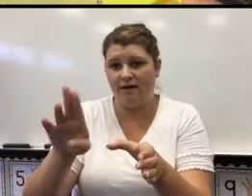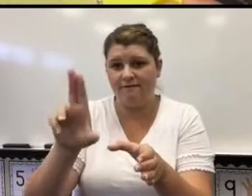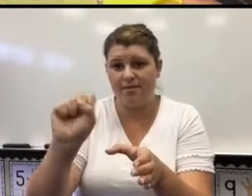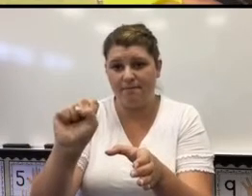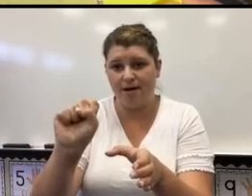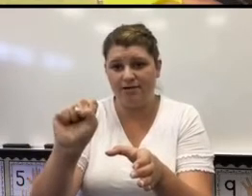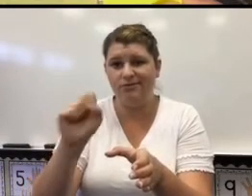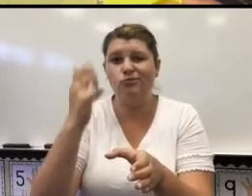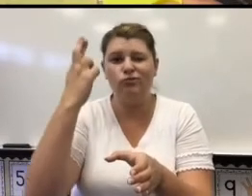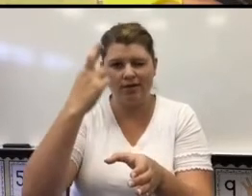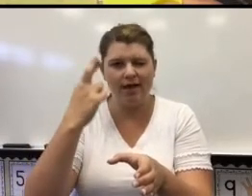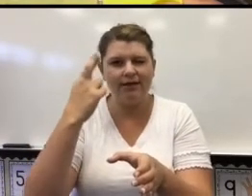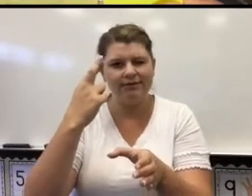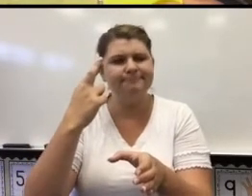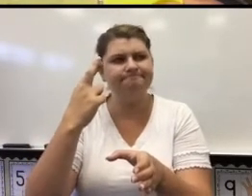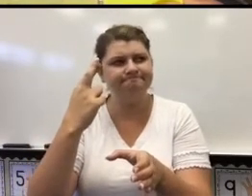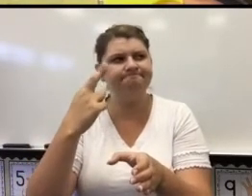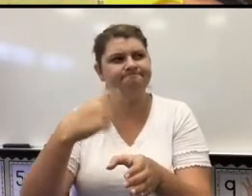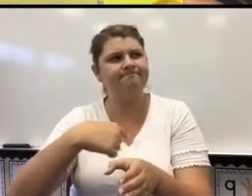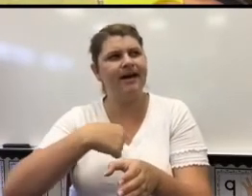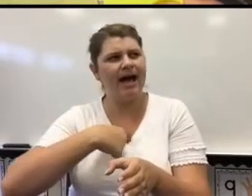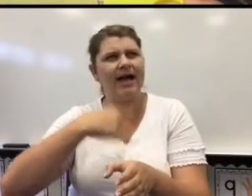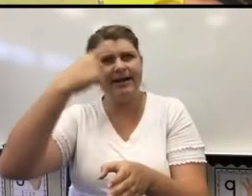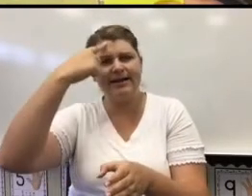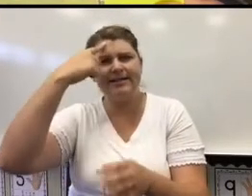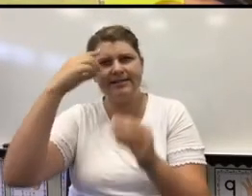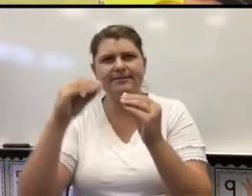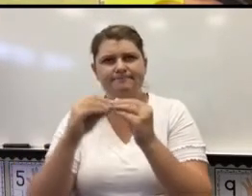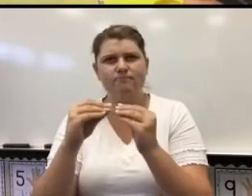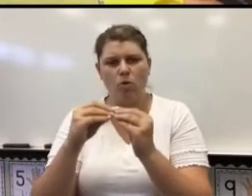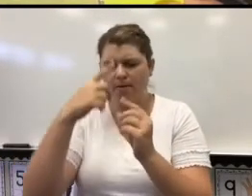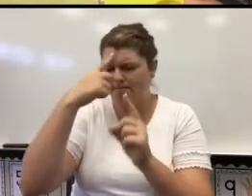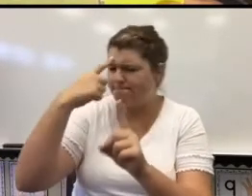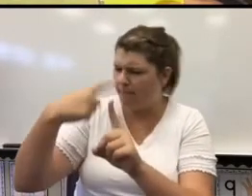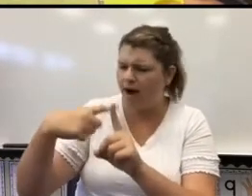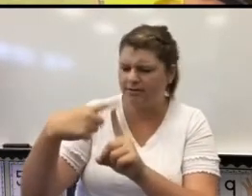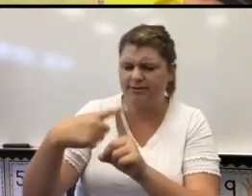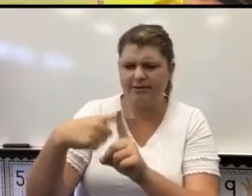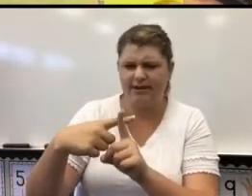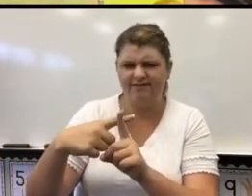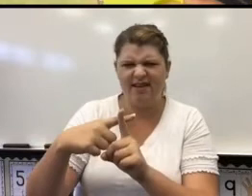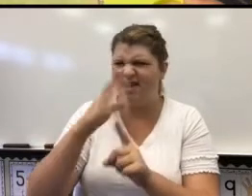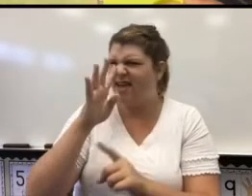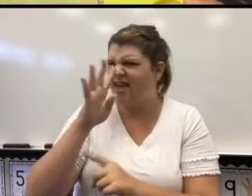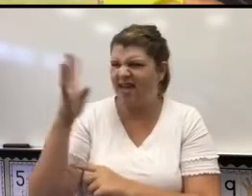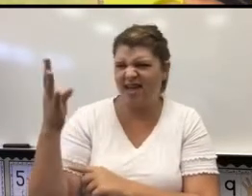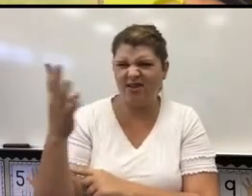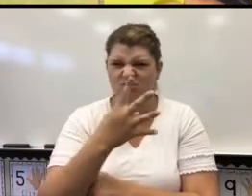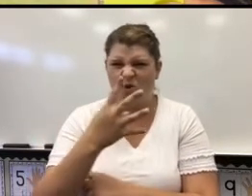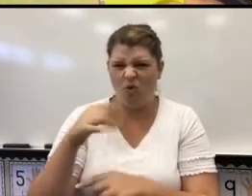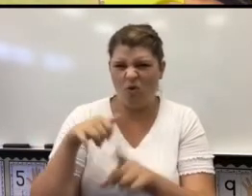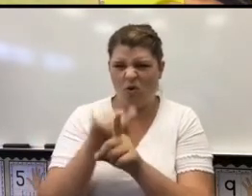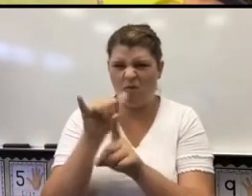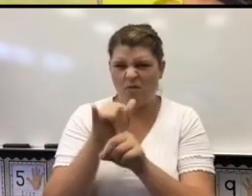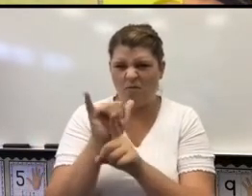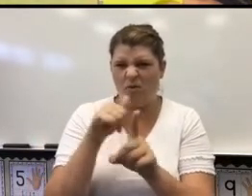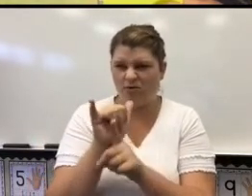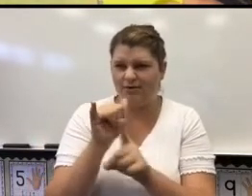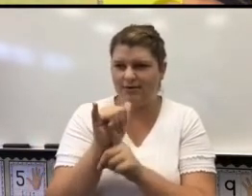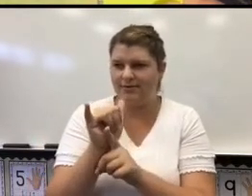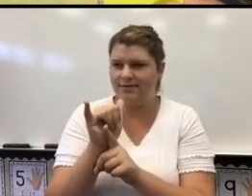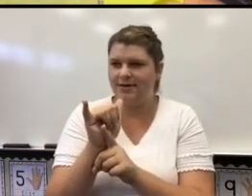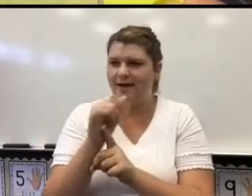bus stop. He walked off the bus, realizing he needed to be more positive than the bullies were